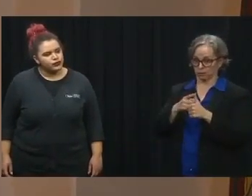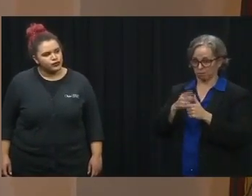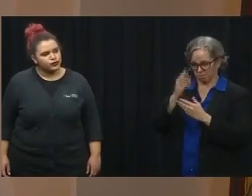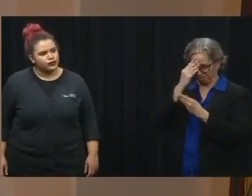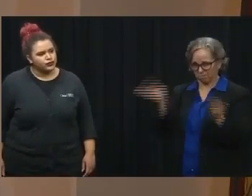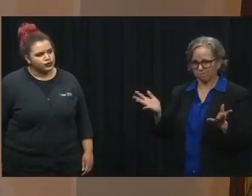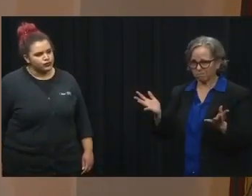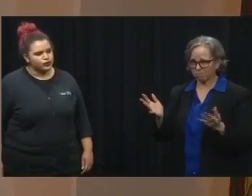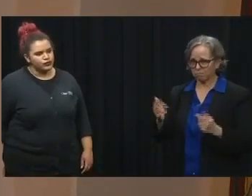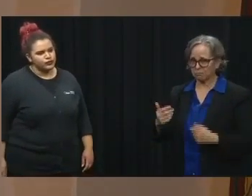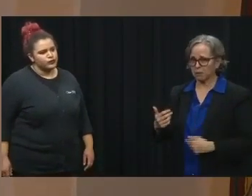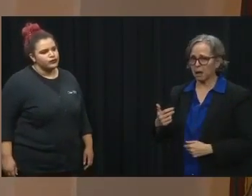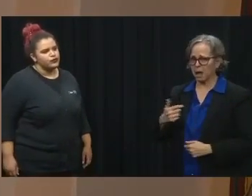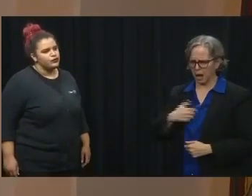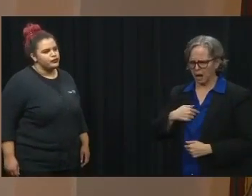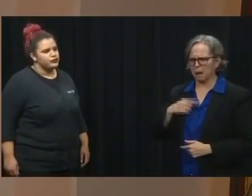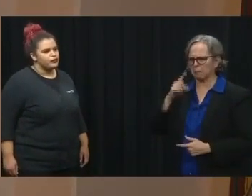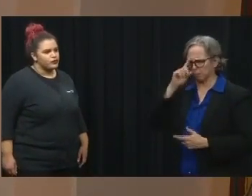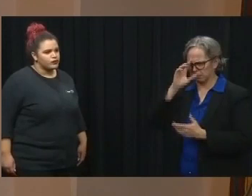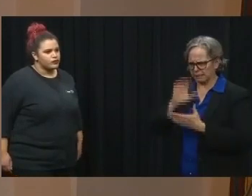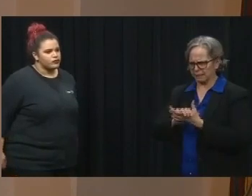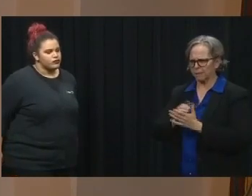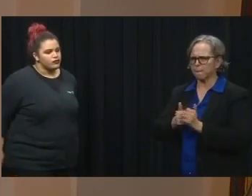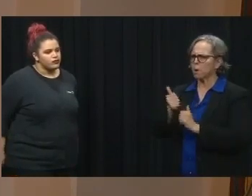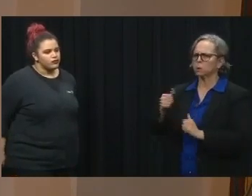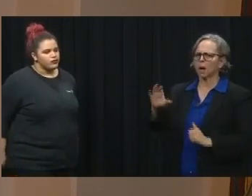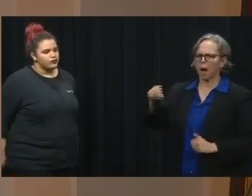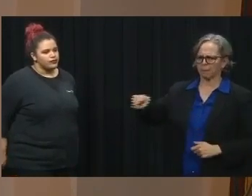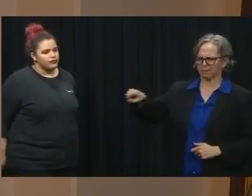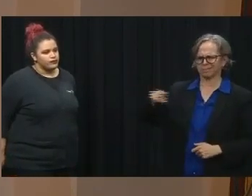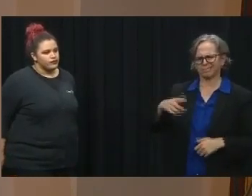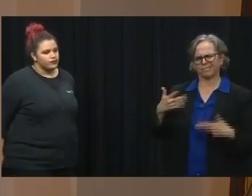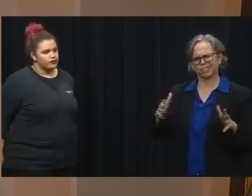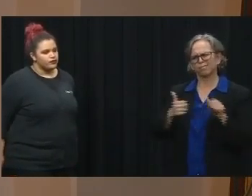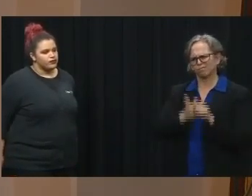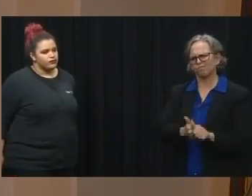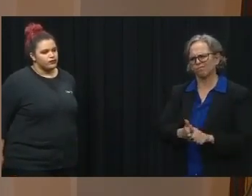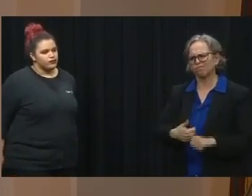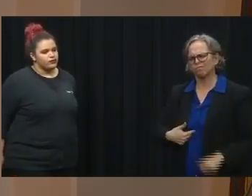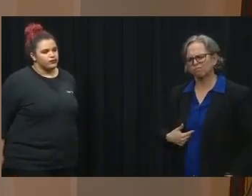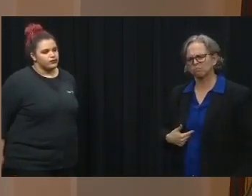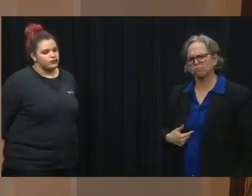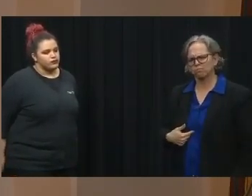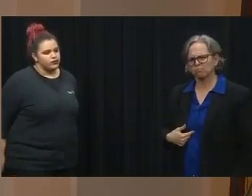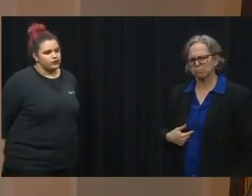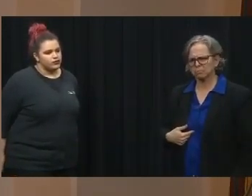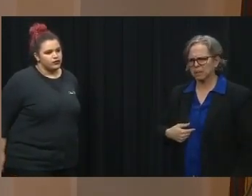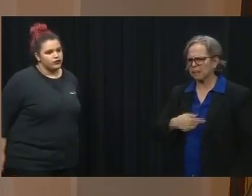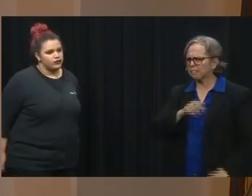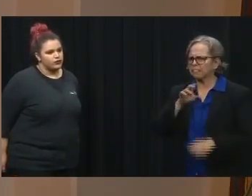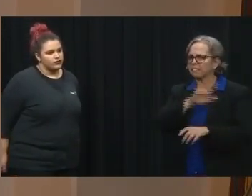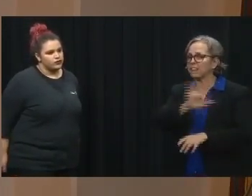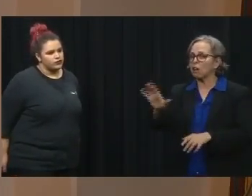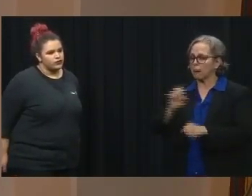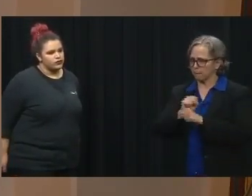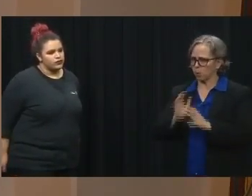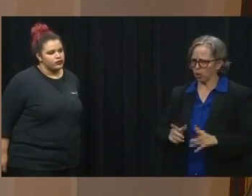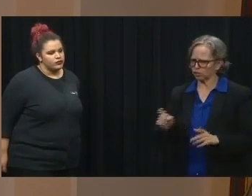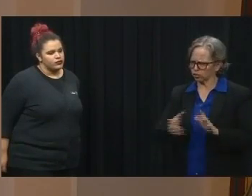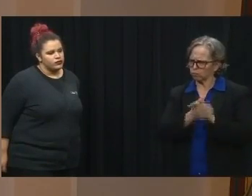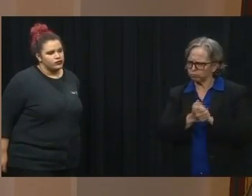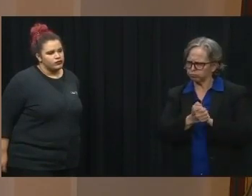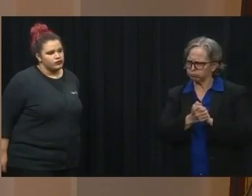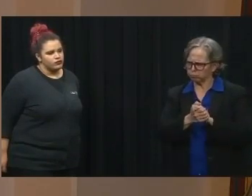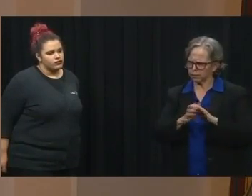most employers are complying with this, and I believe most of their employees are to be congratulated for the way that they're implementing it. But like